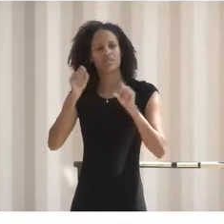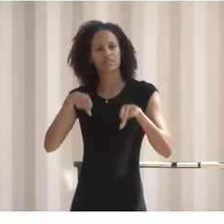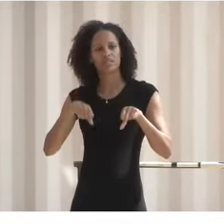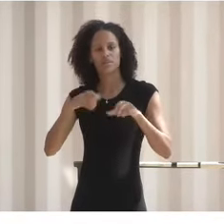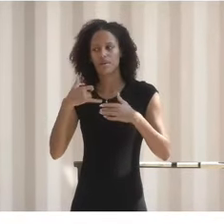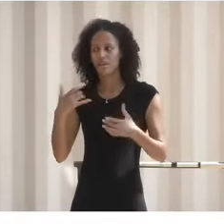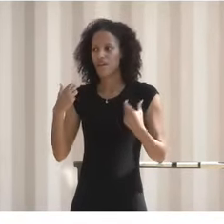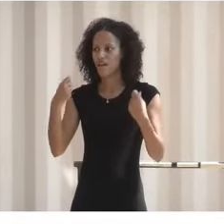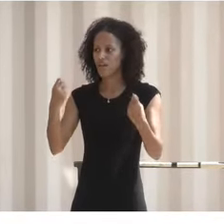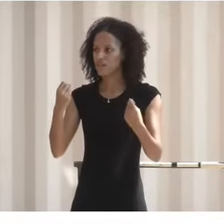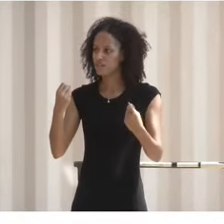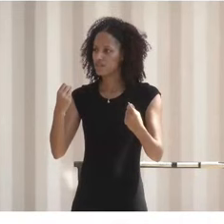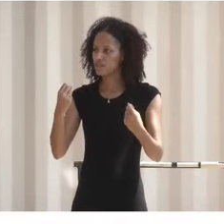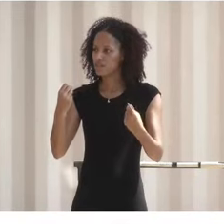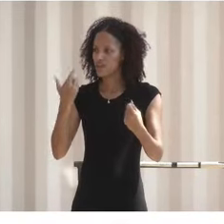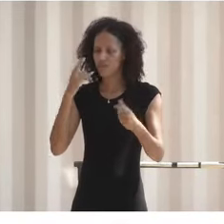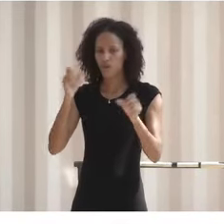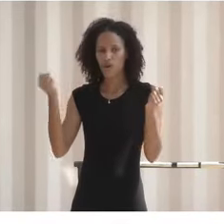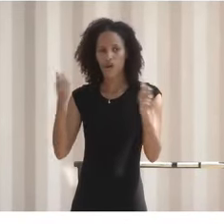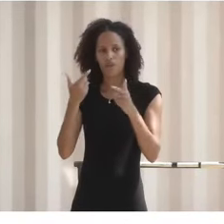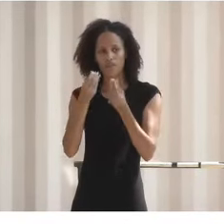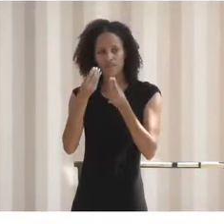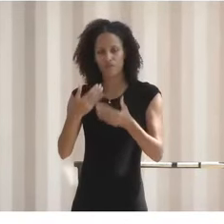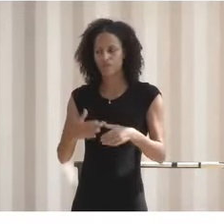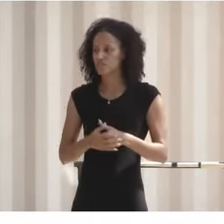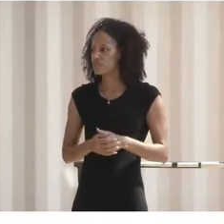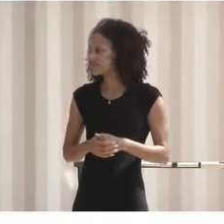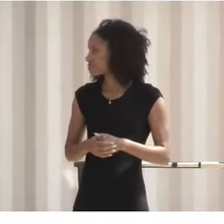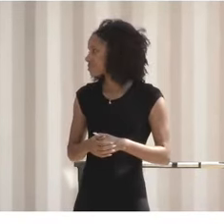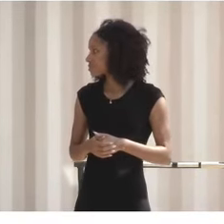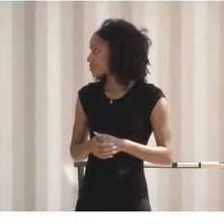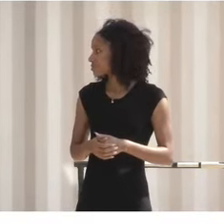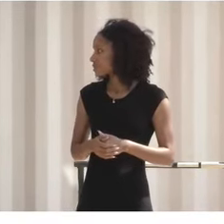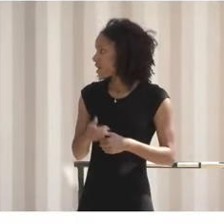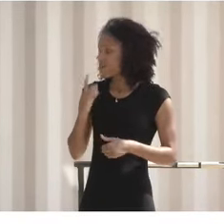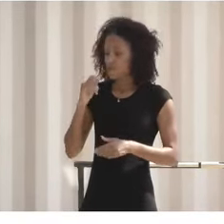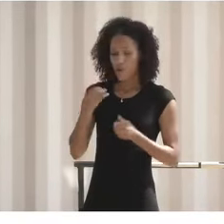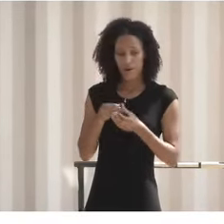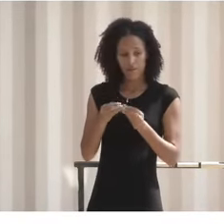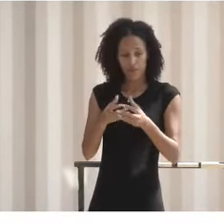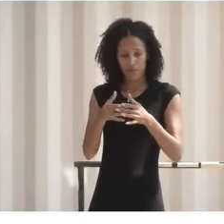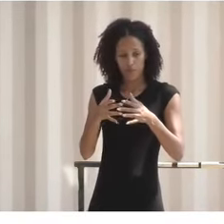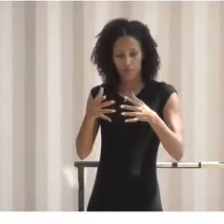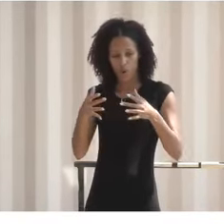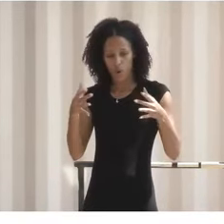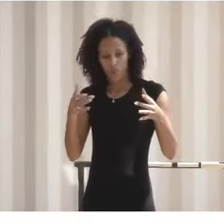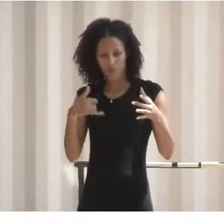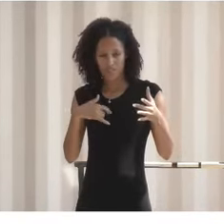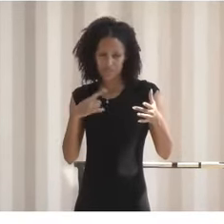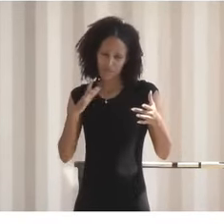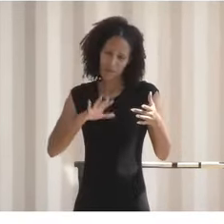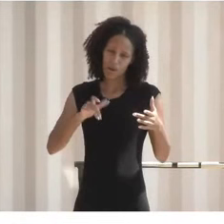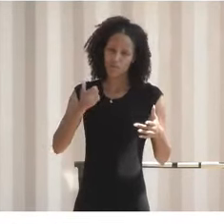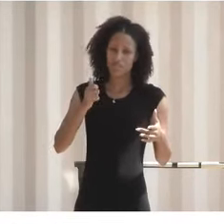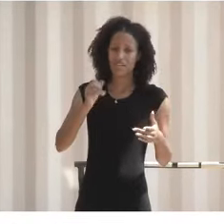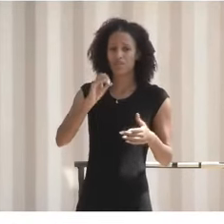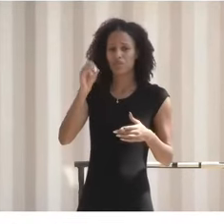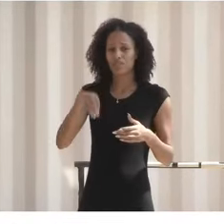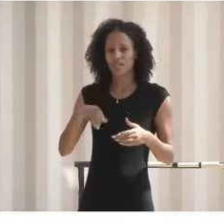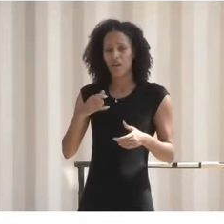health services and information, because our population growth as we speak is at 10%,